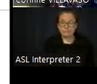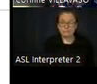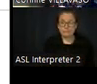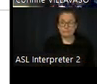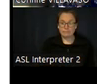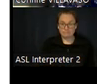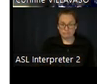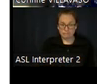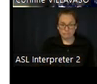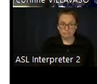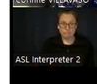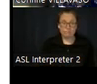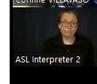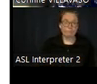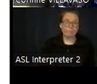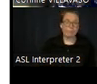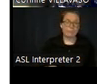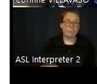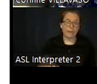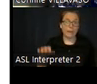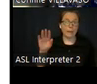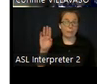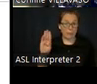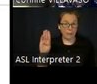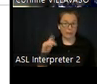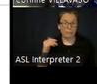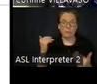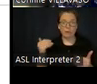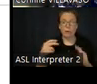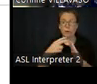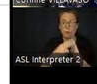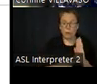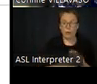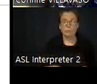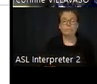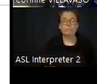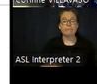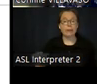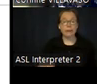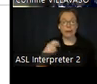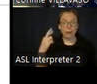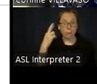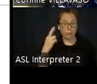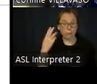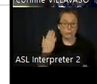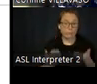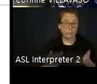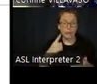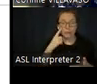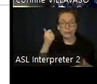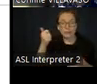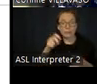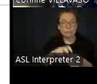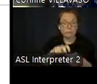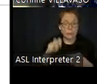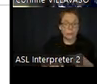And then B is a much smaller sentence. I'll read that, then we can discuss. Other reasons for removal could include resignation, death,